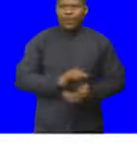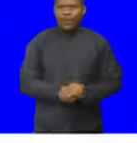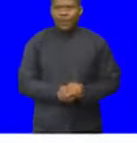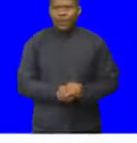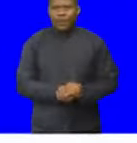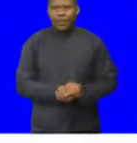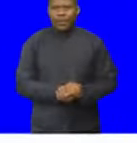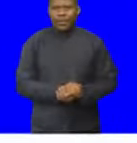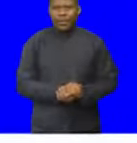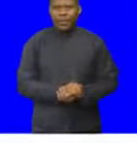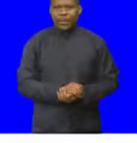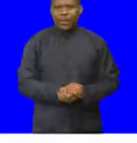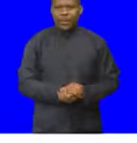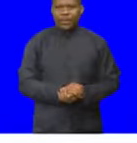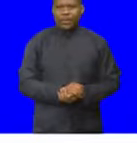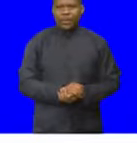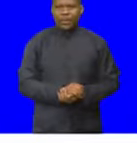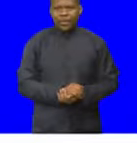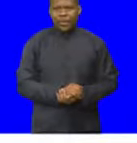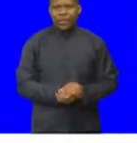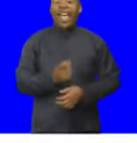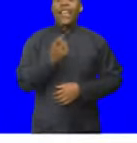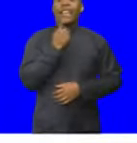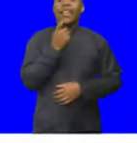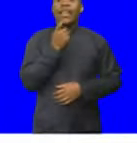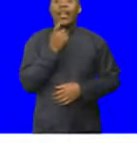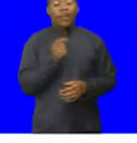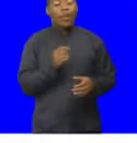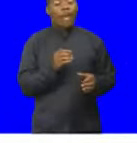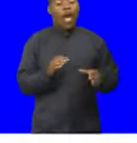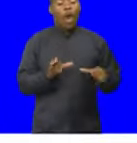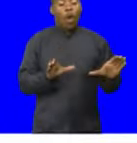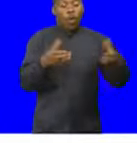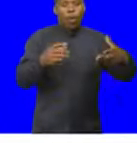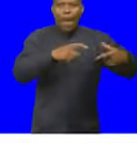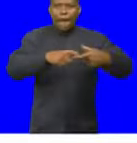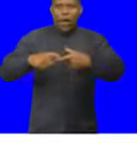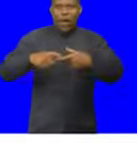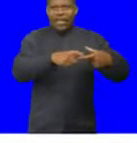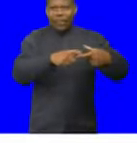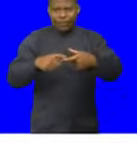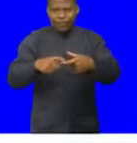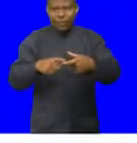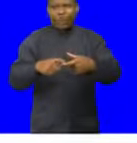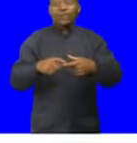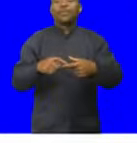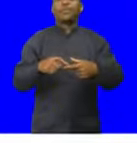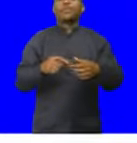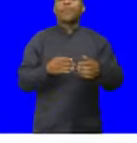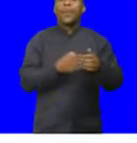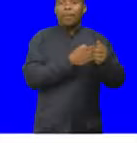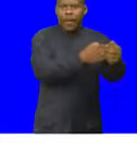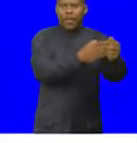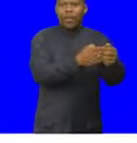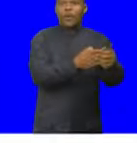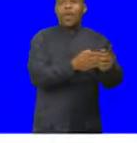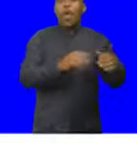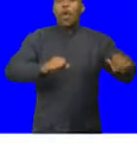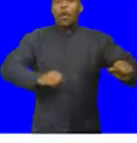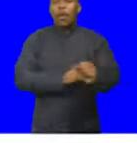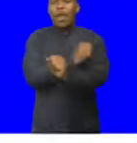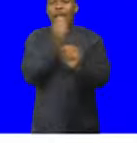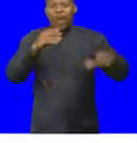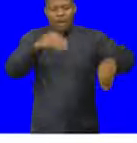Umholi wenhlanganisela yemaphathi yaseFinland iNational Coalition Party Petteri Oppos uhambe mbili ngamavoti